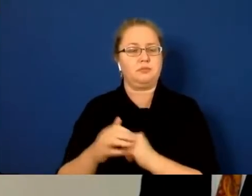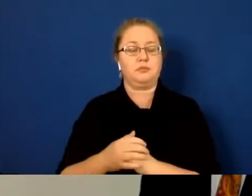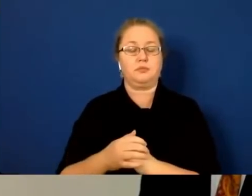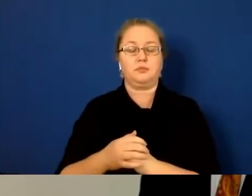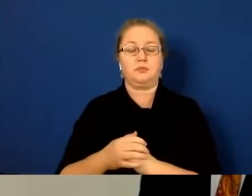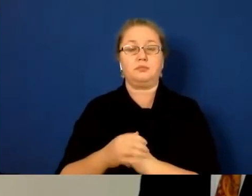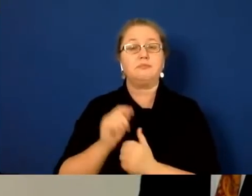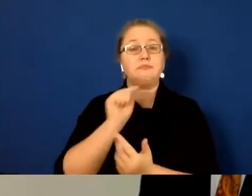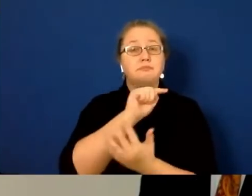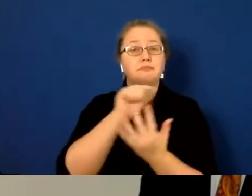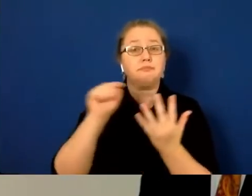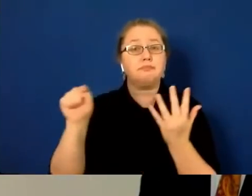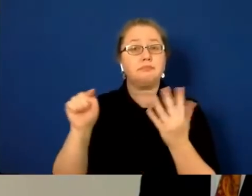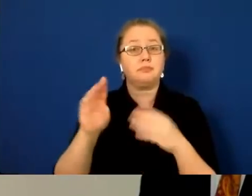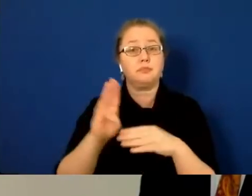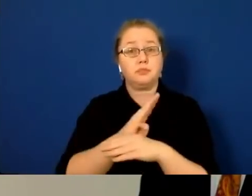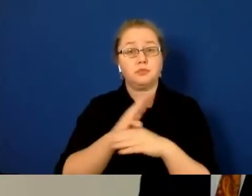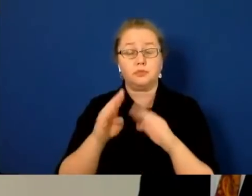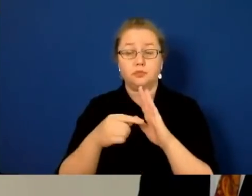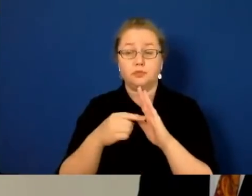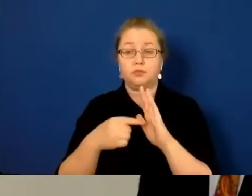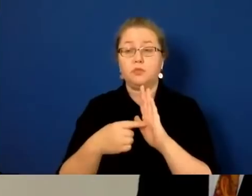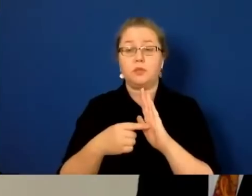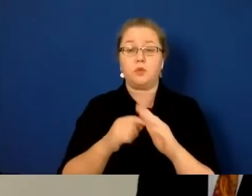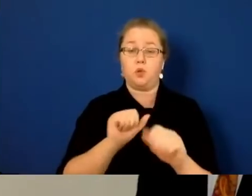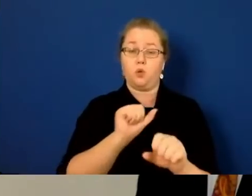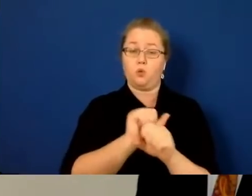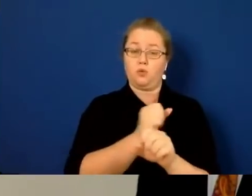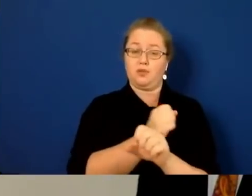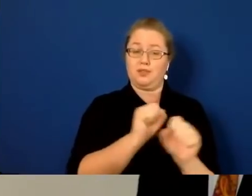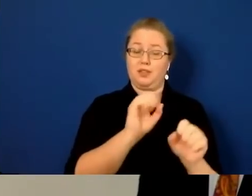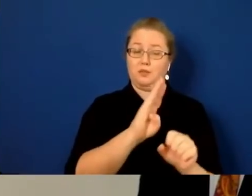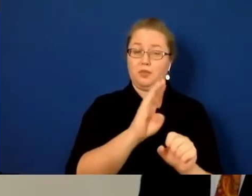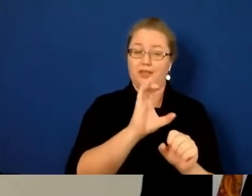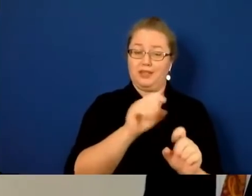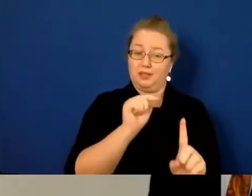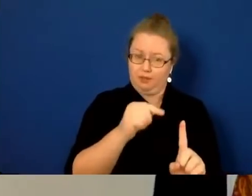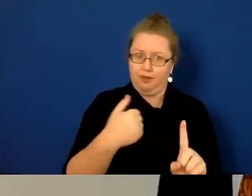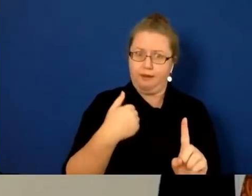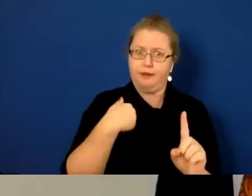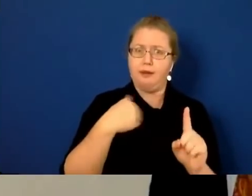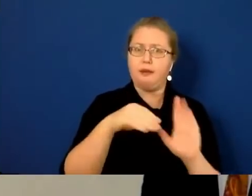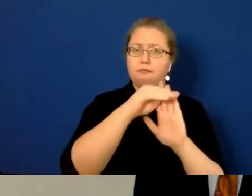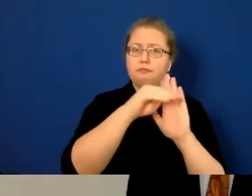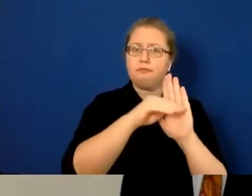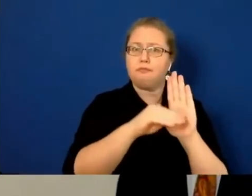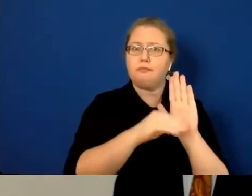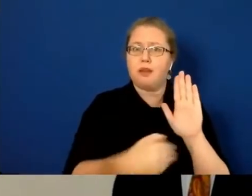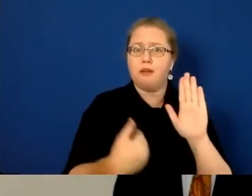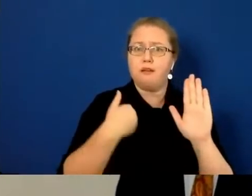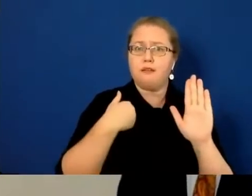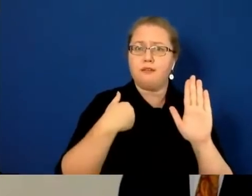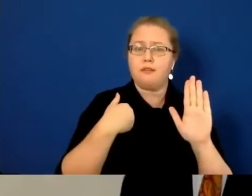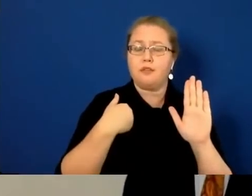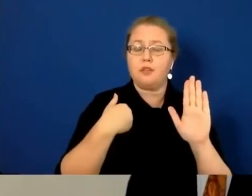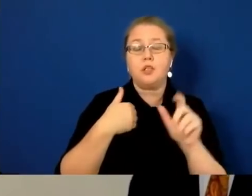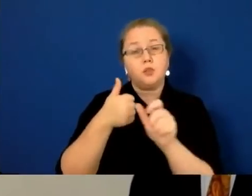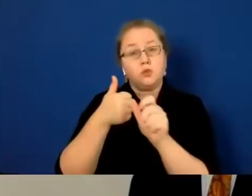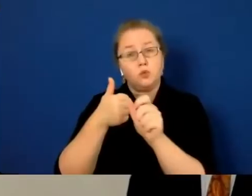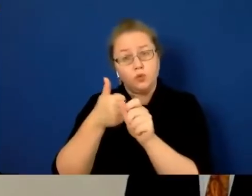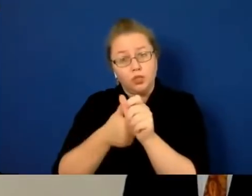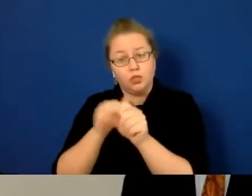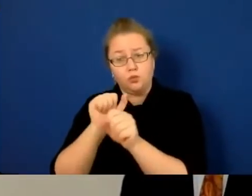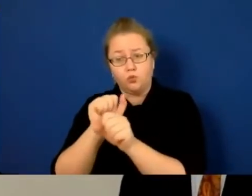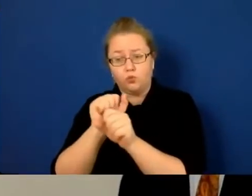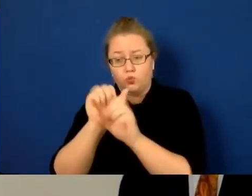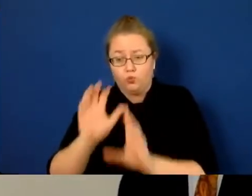all important steps that we all need to take all the time, and reinforcing that. The other thing that is important that works very